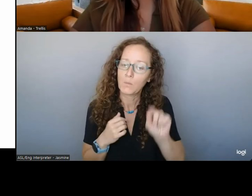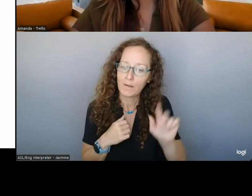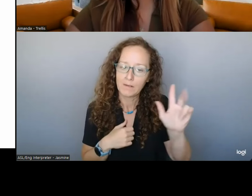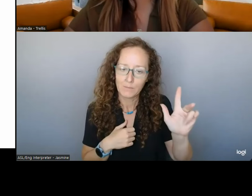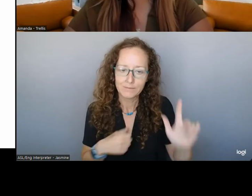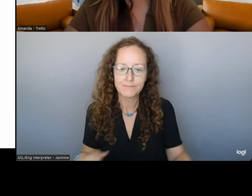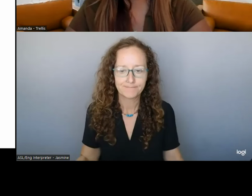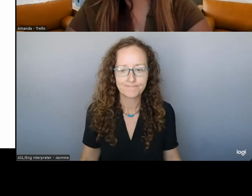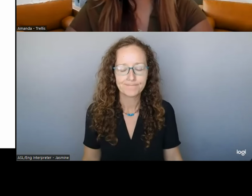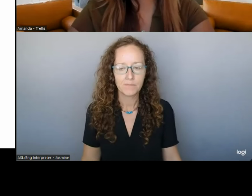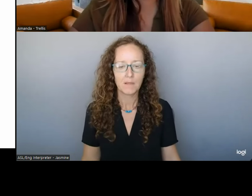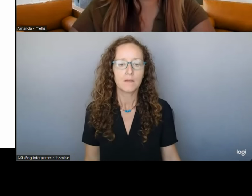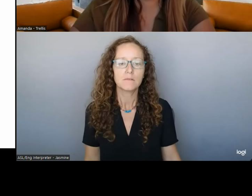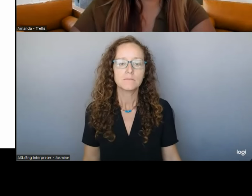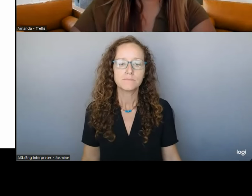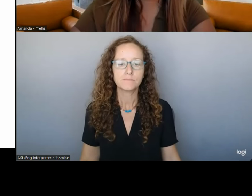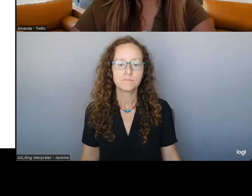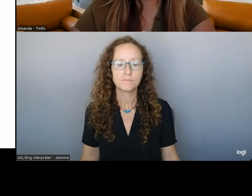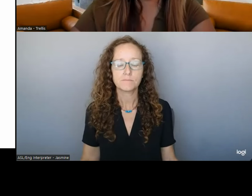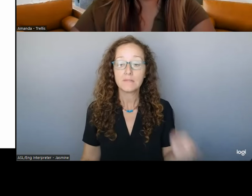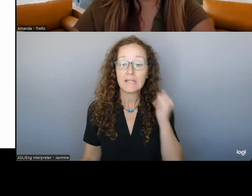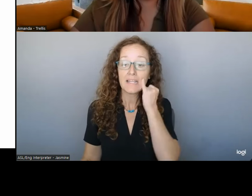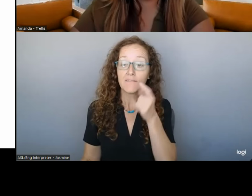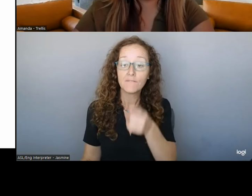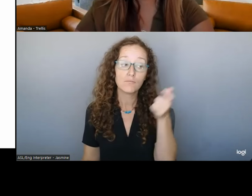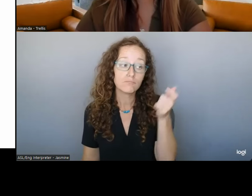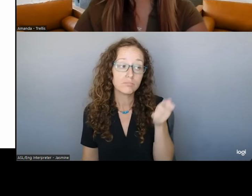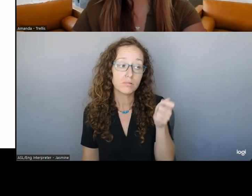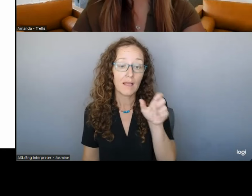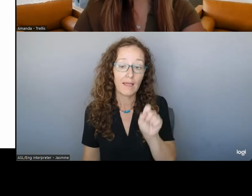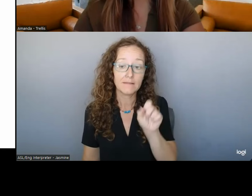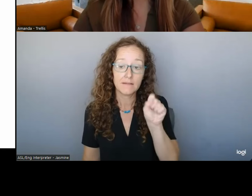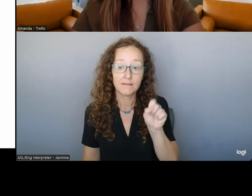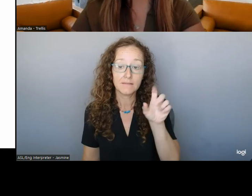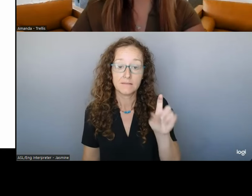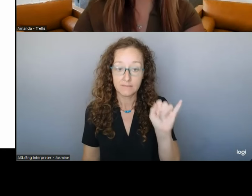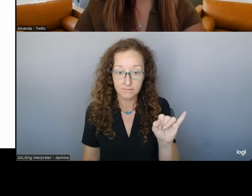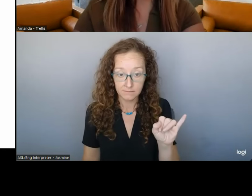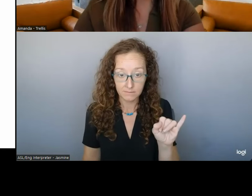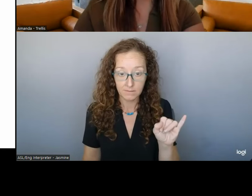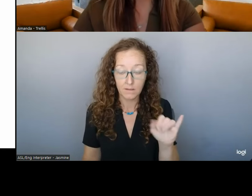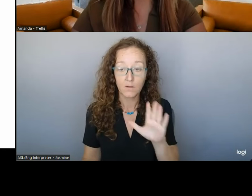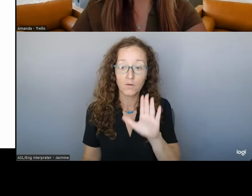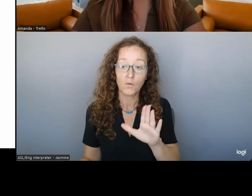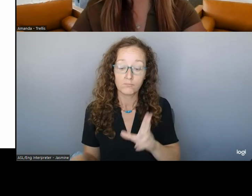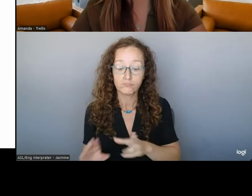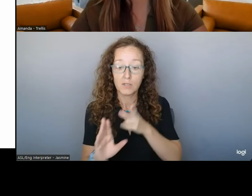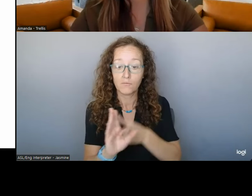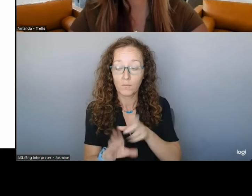If you are on Social Security disability, your enrollment period looks very similar